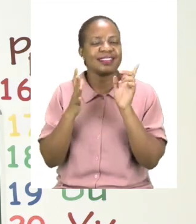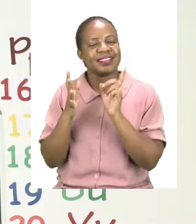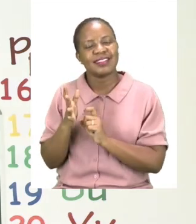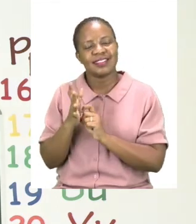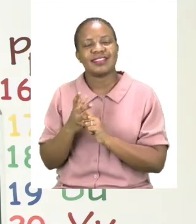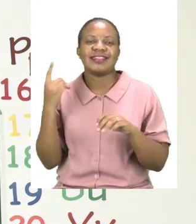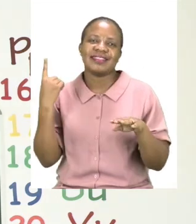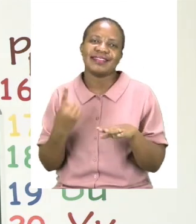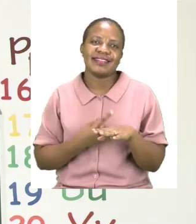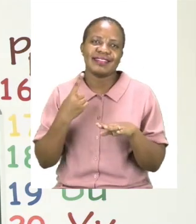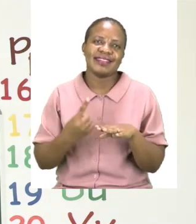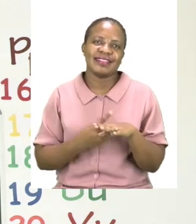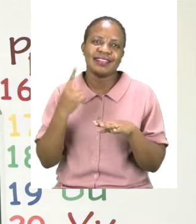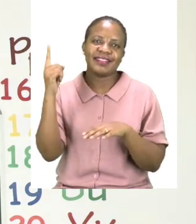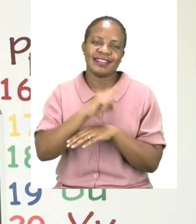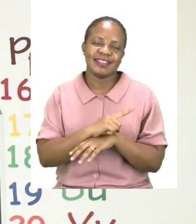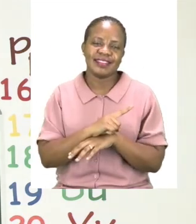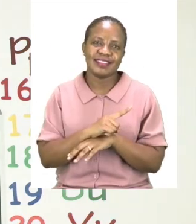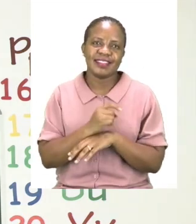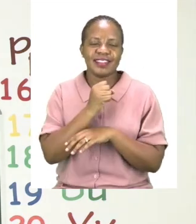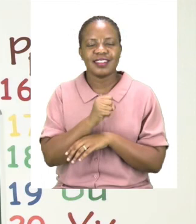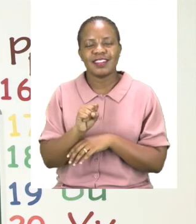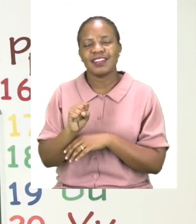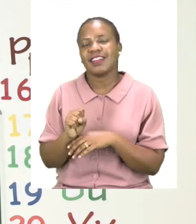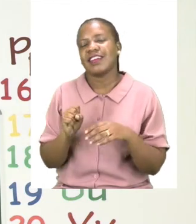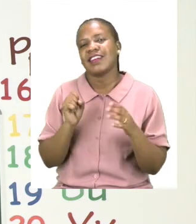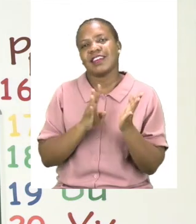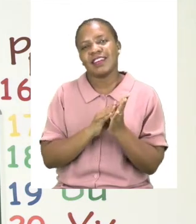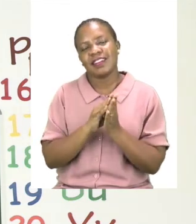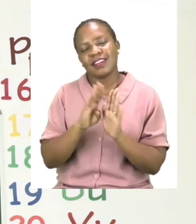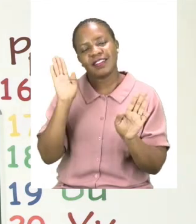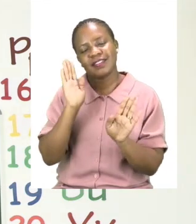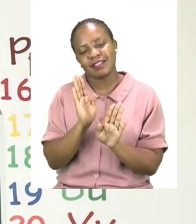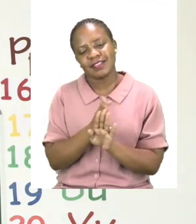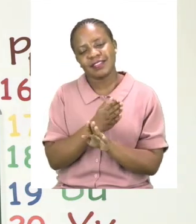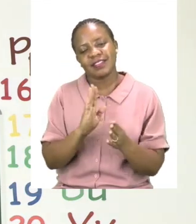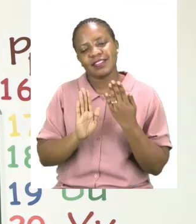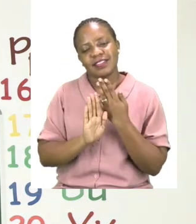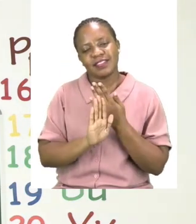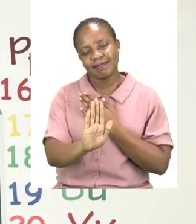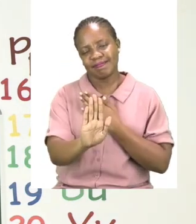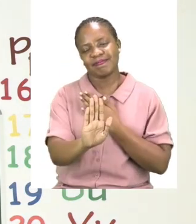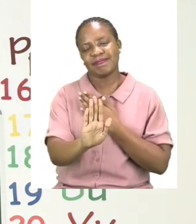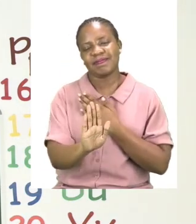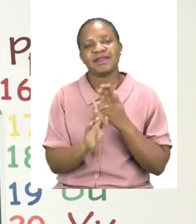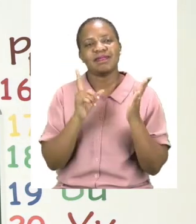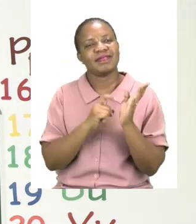Sanitise every day so the germs can stay away.